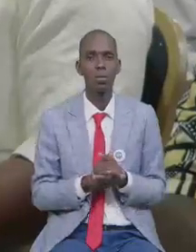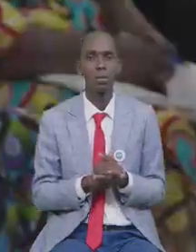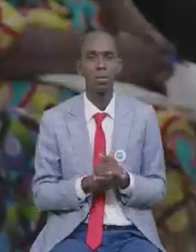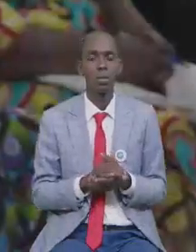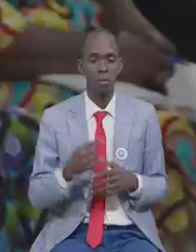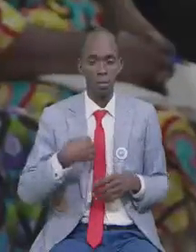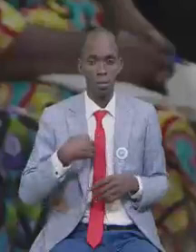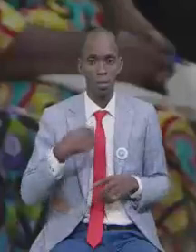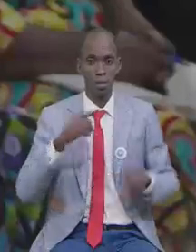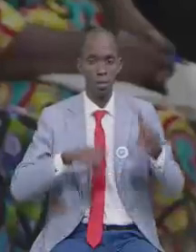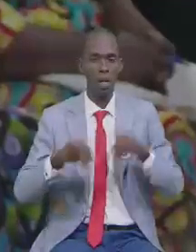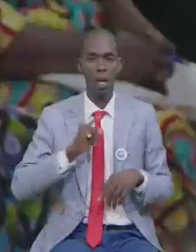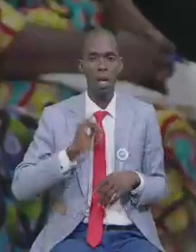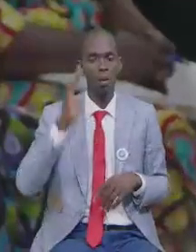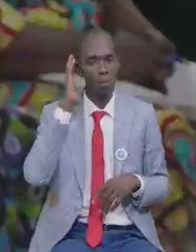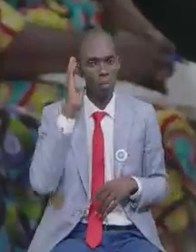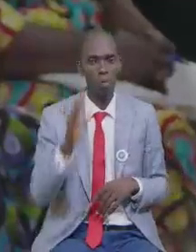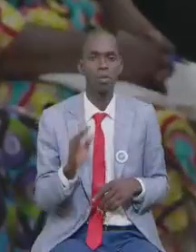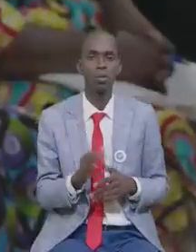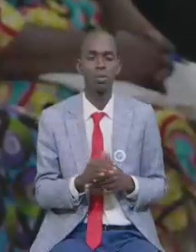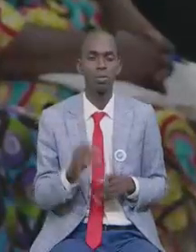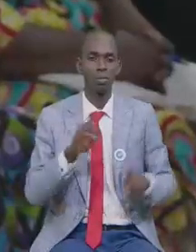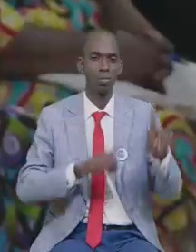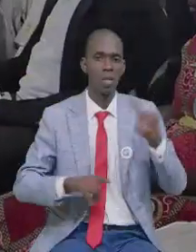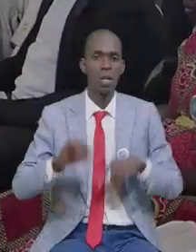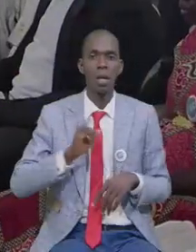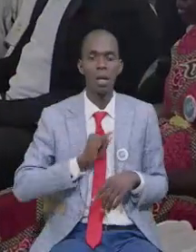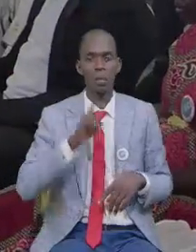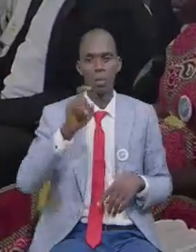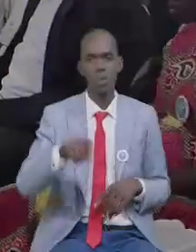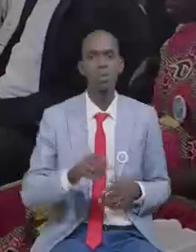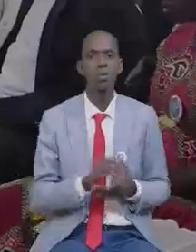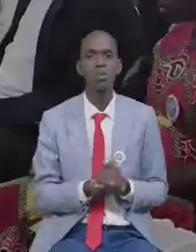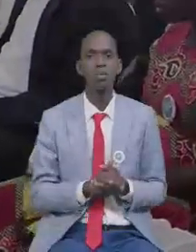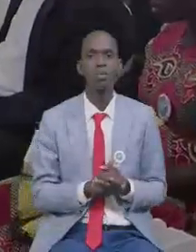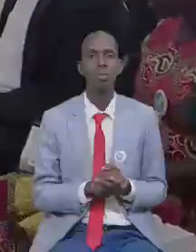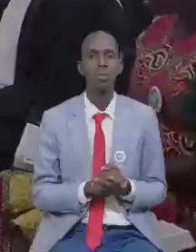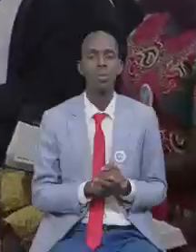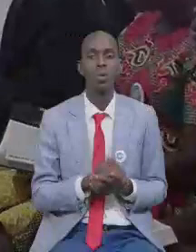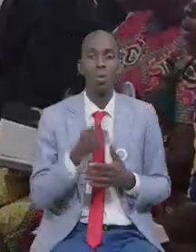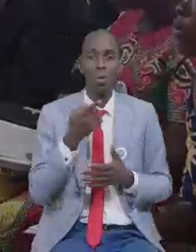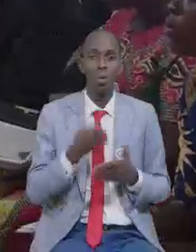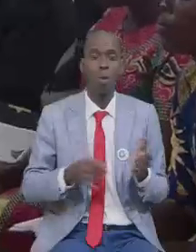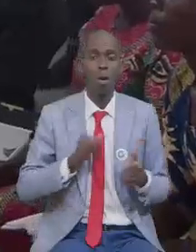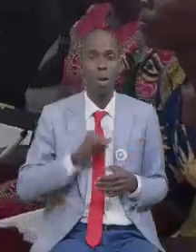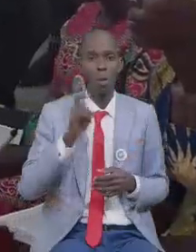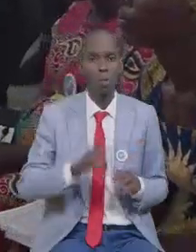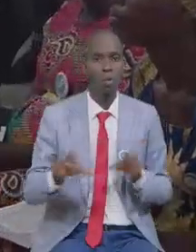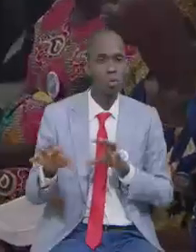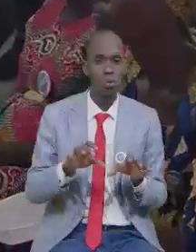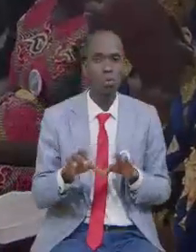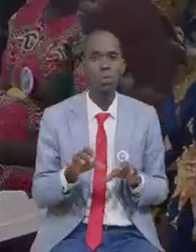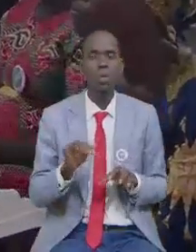will. I must. What I must do, I must will to